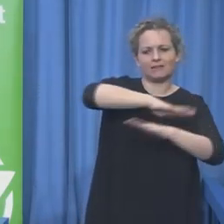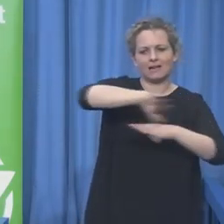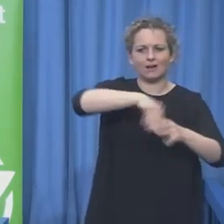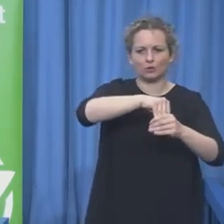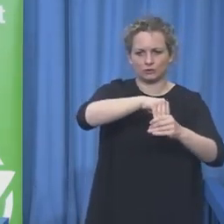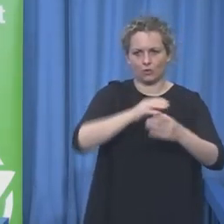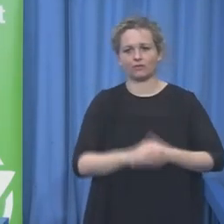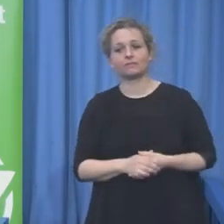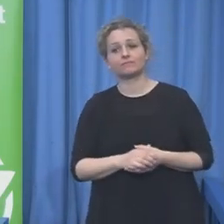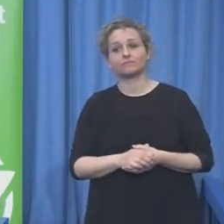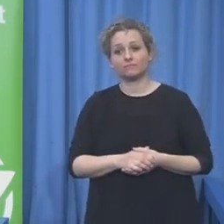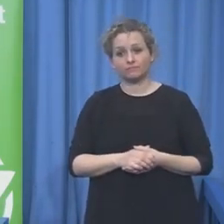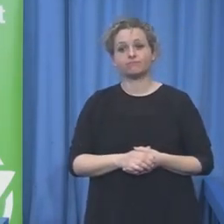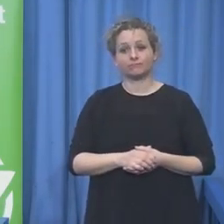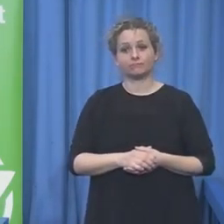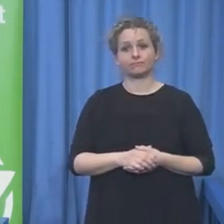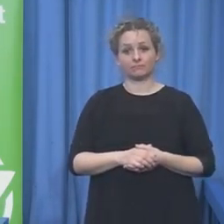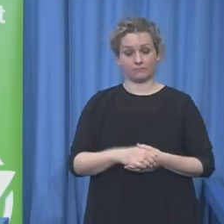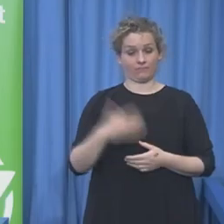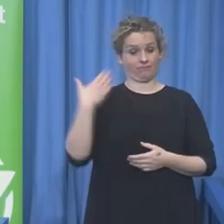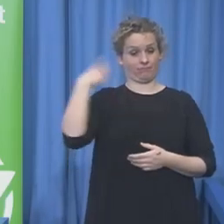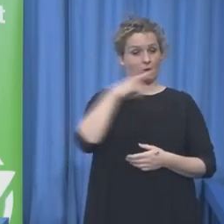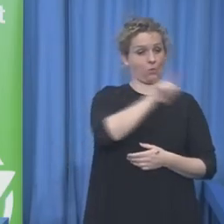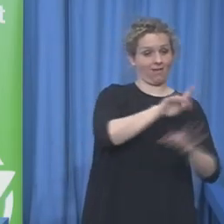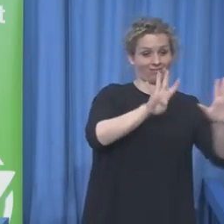developed for supported employment.